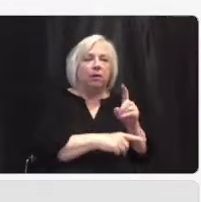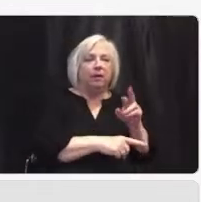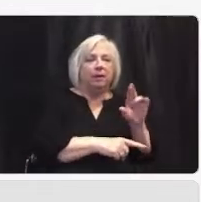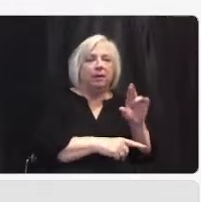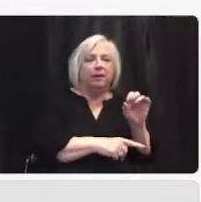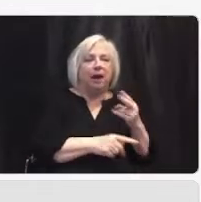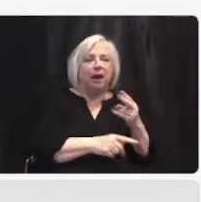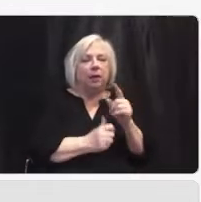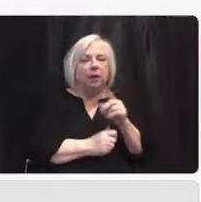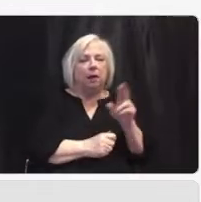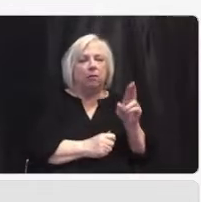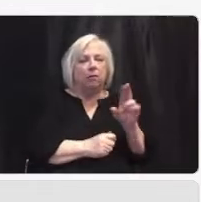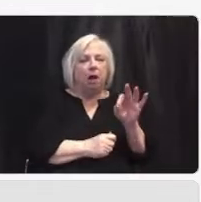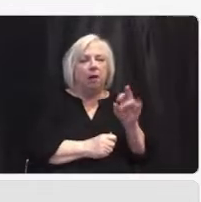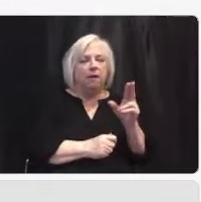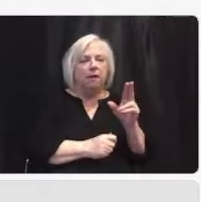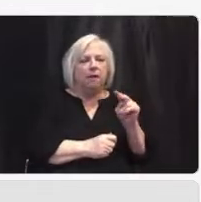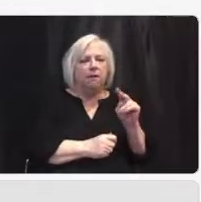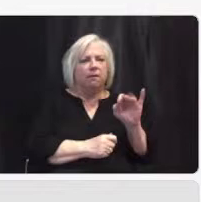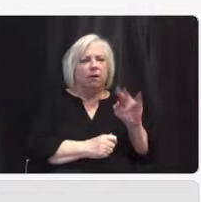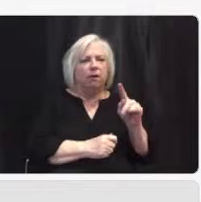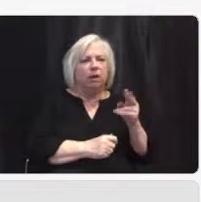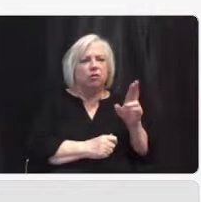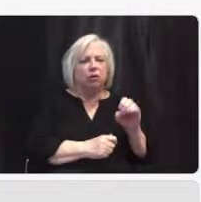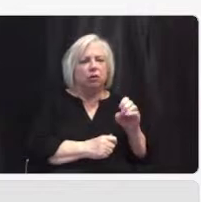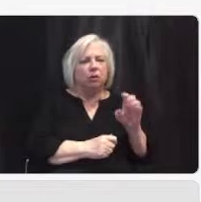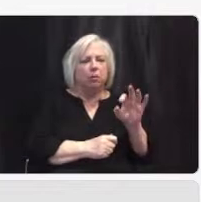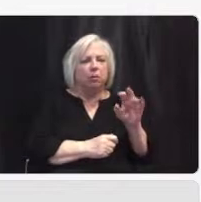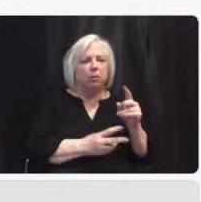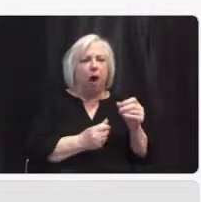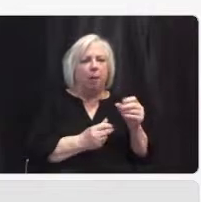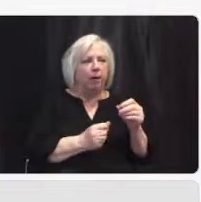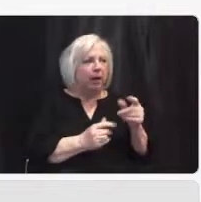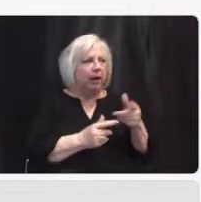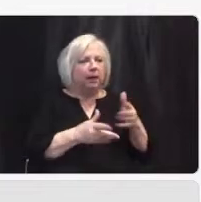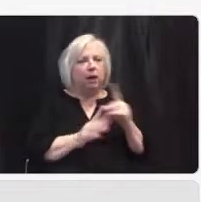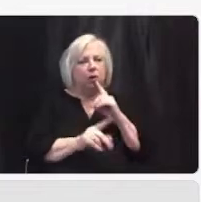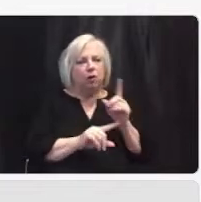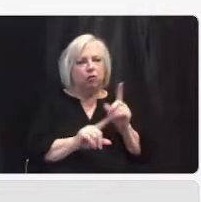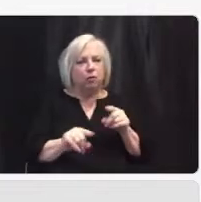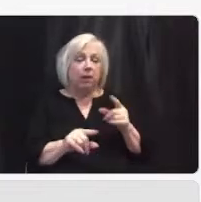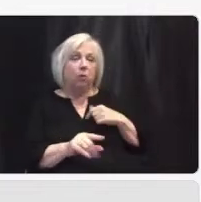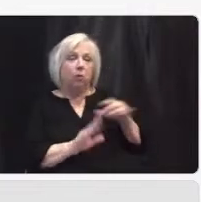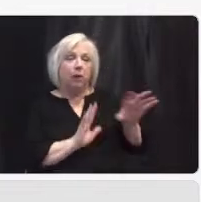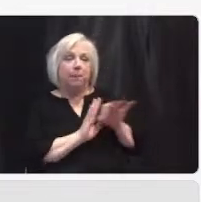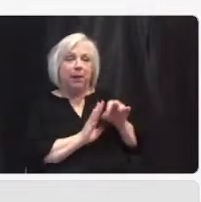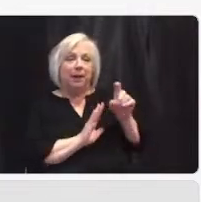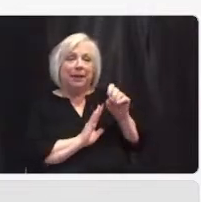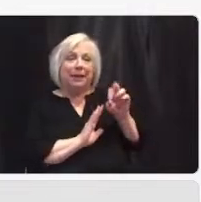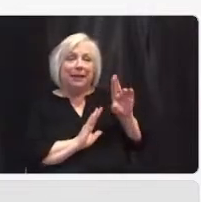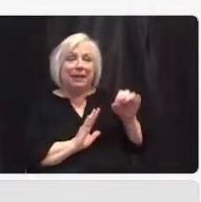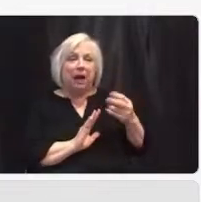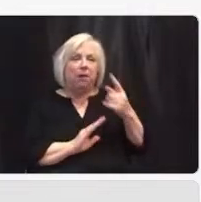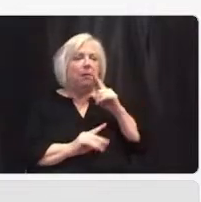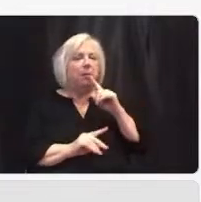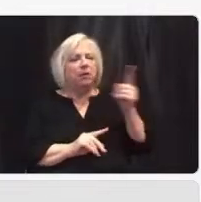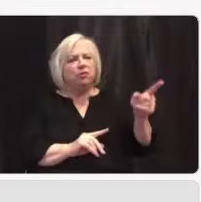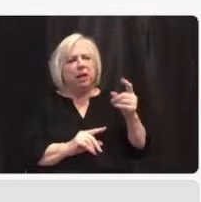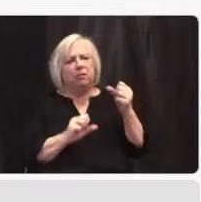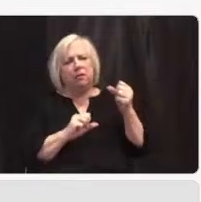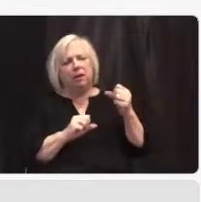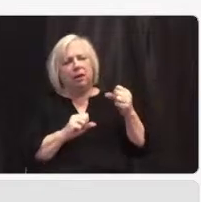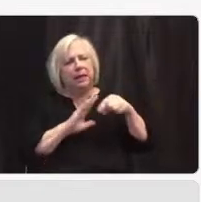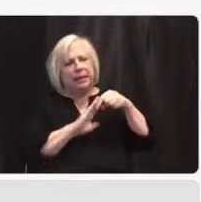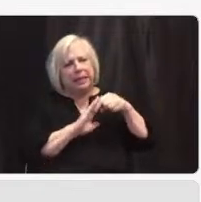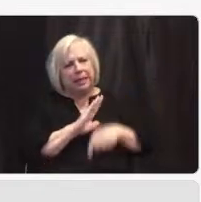Furnished Property address other concerns, but we have picked Sarah specifically because she does have deep, deep experience